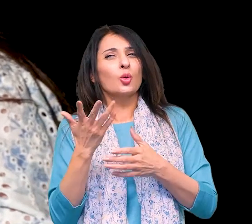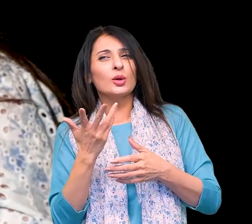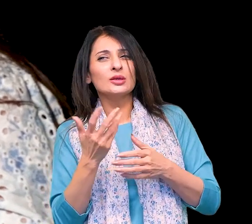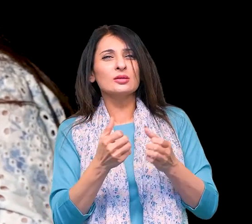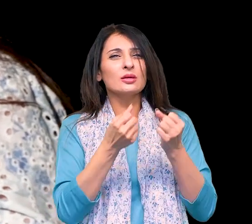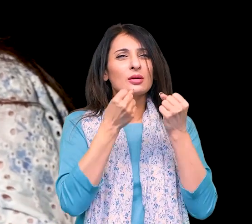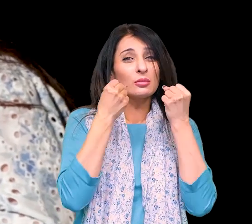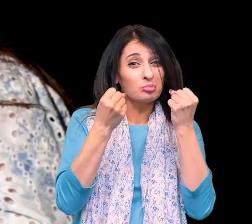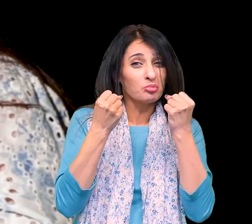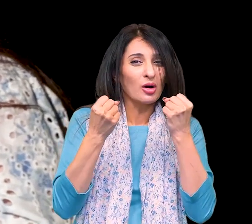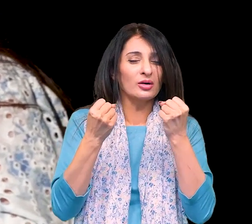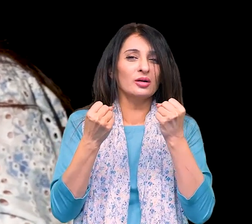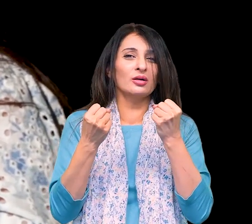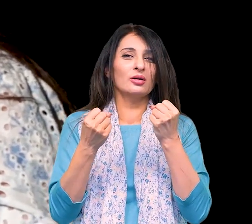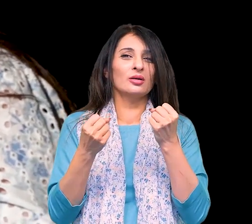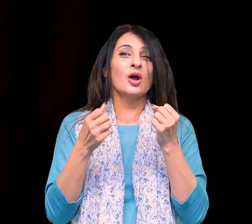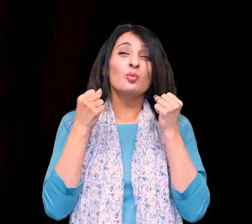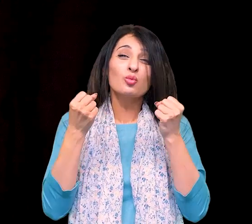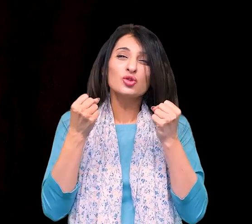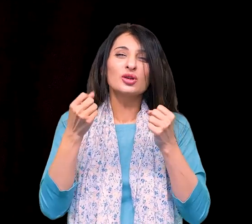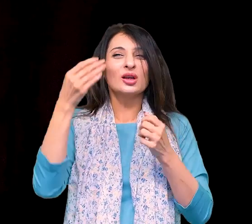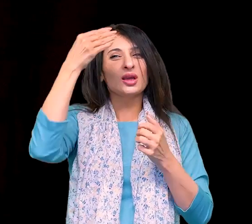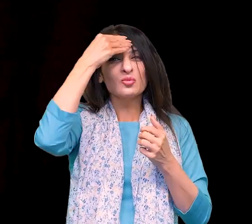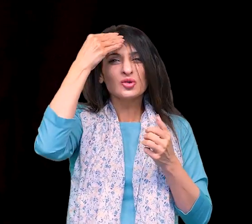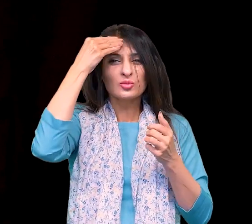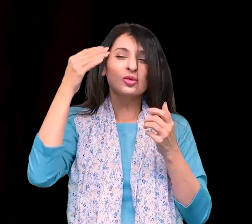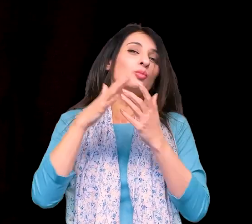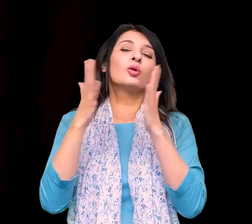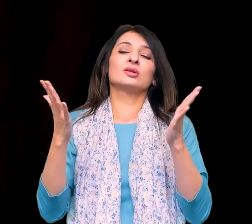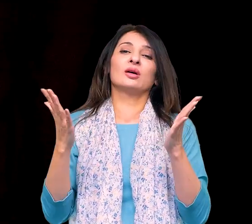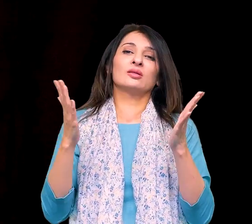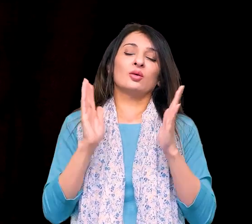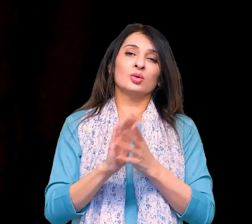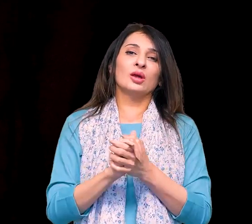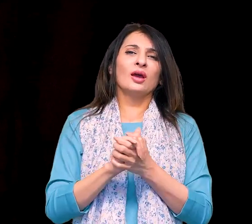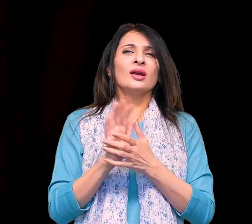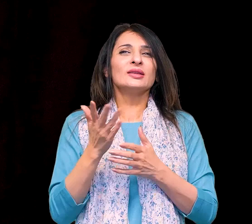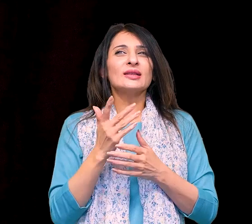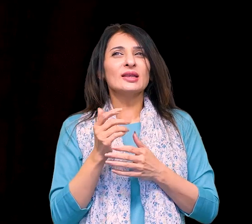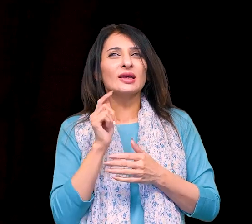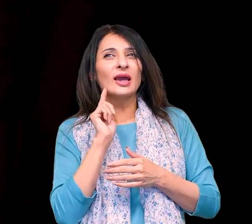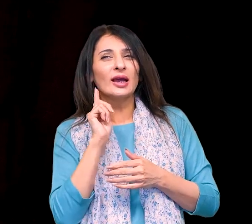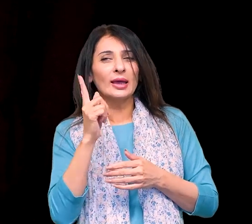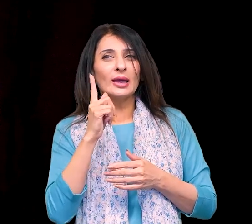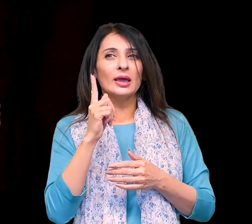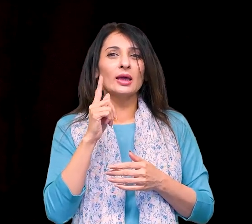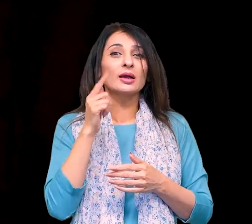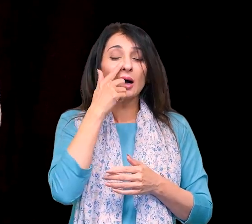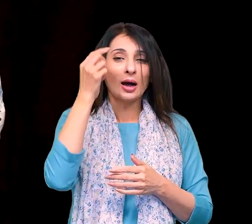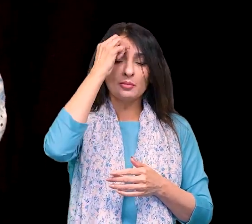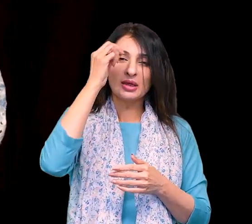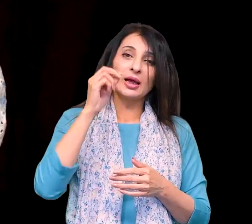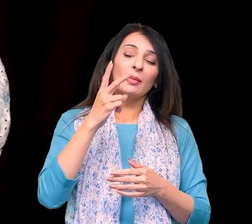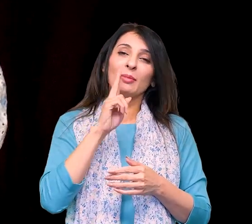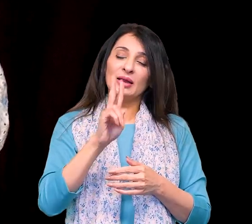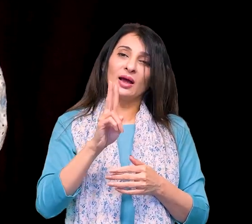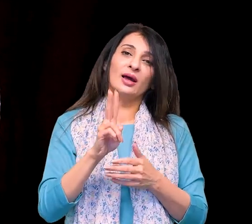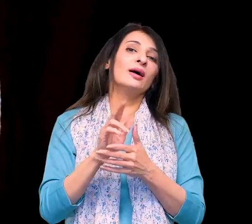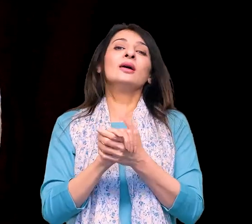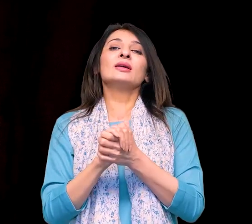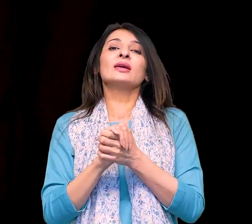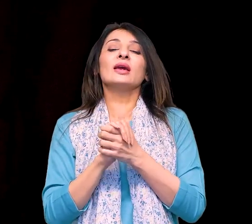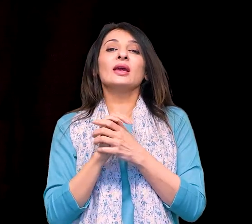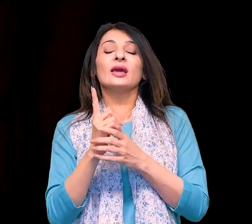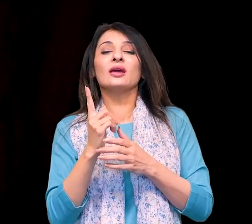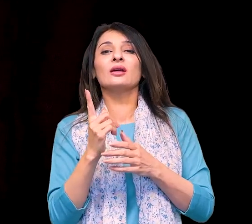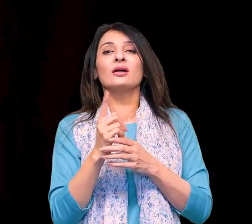taking care of him all day long. So one of my favorite ammis is Sonia Kawal, who lives a life with a lot of